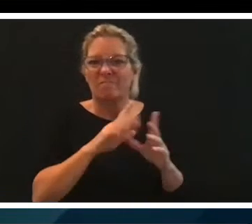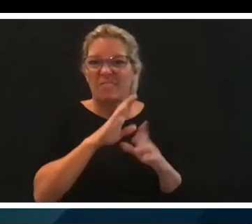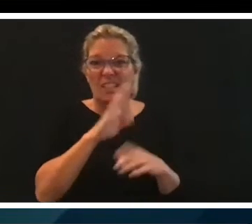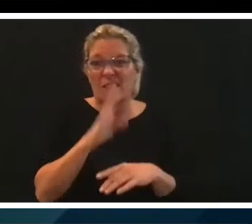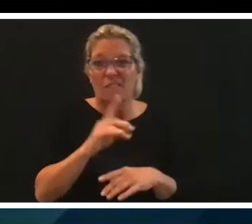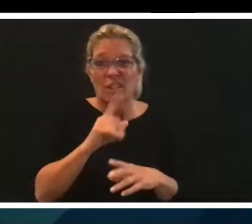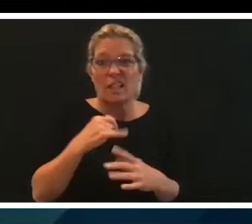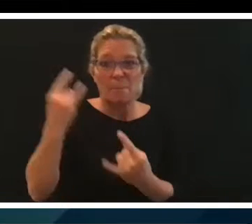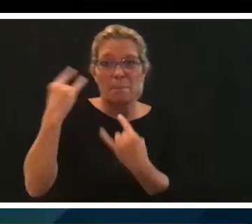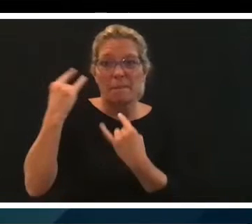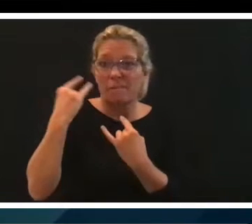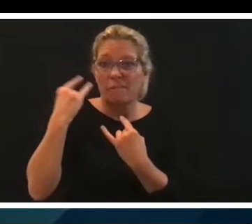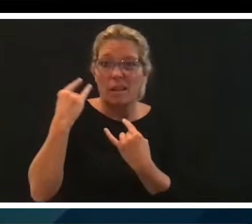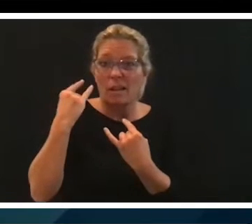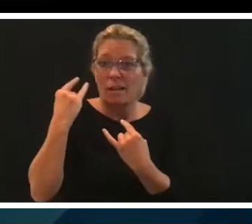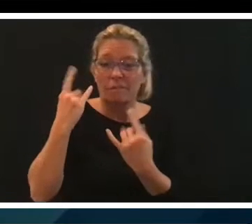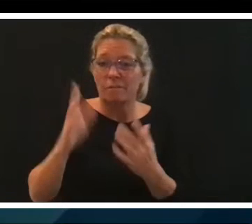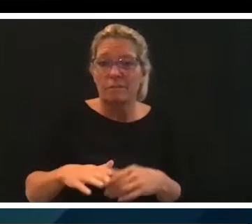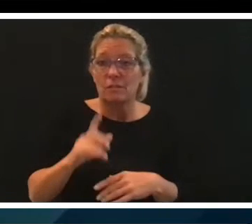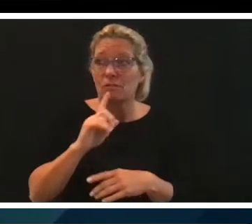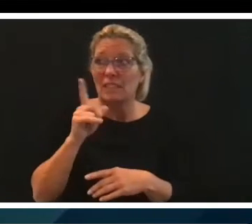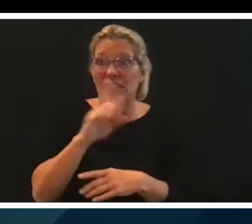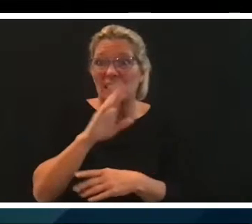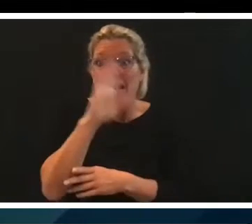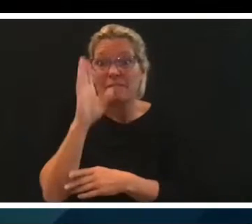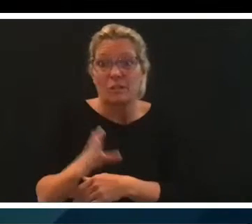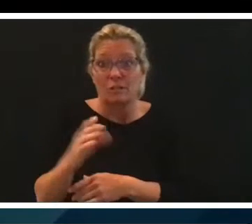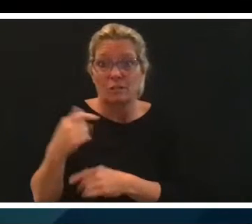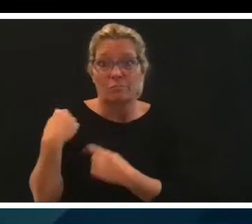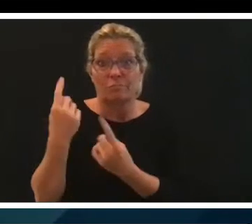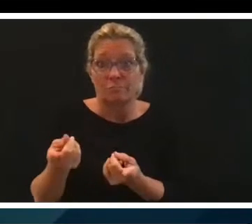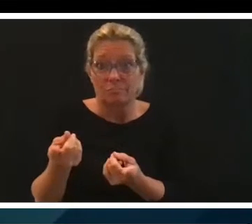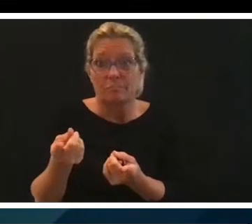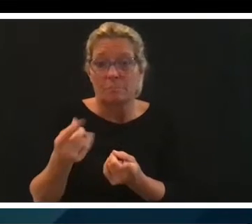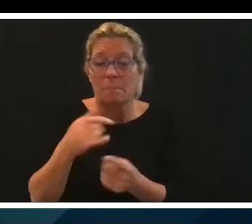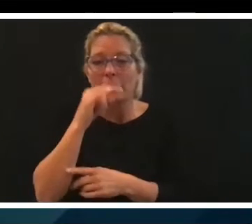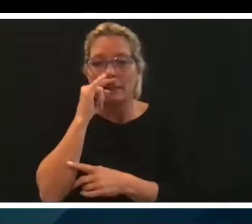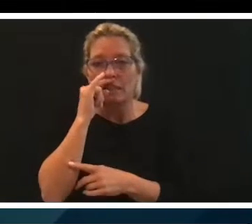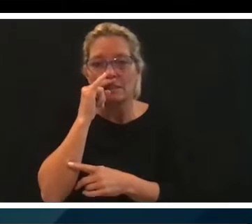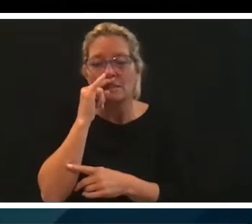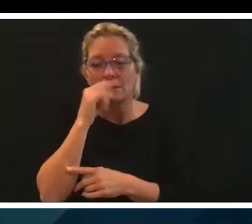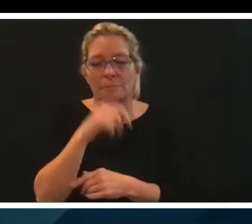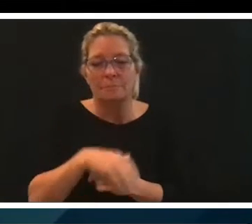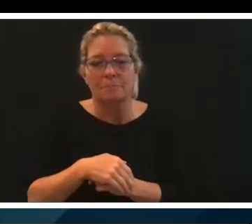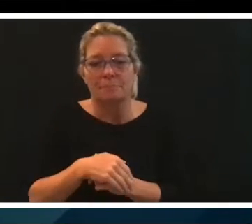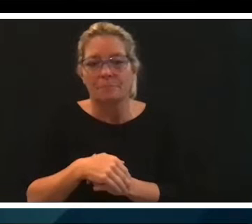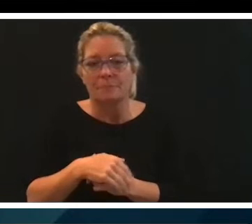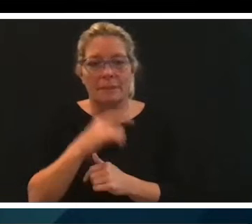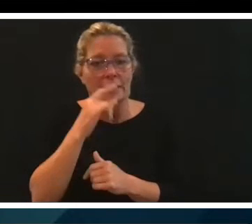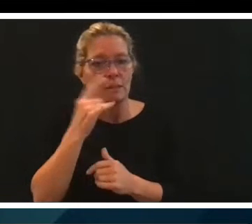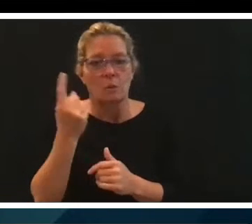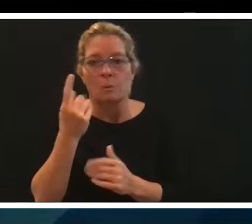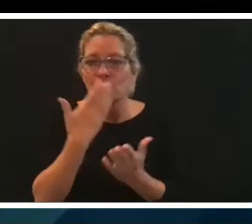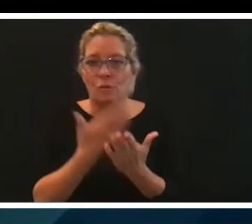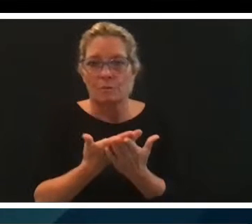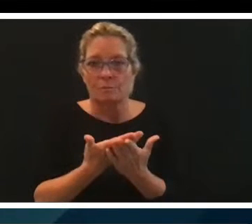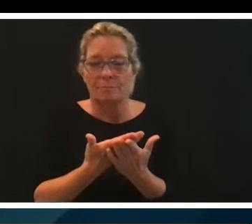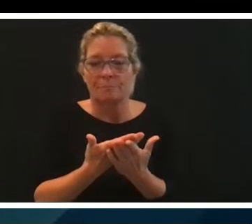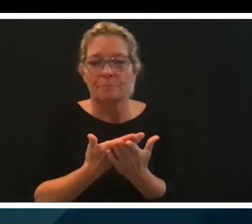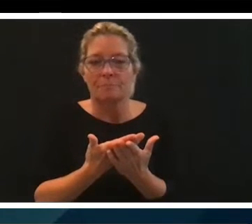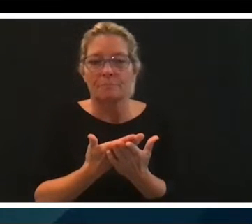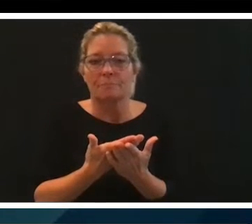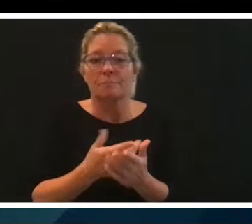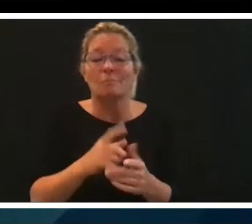lot, really ever, by kids. Um, Once sports